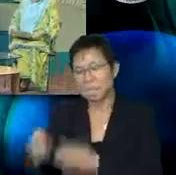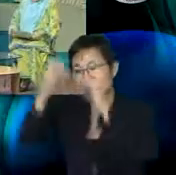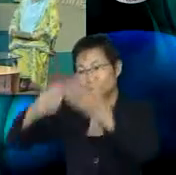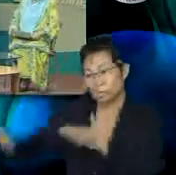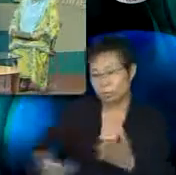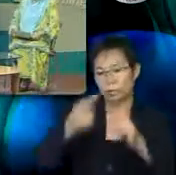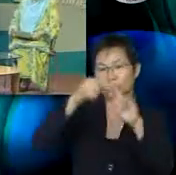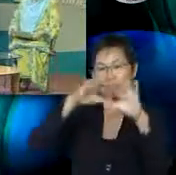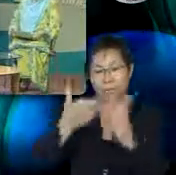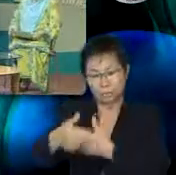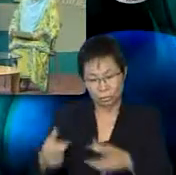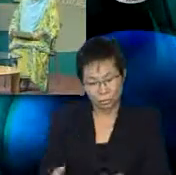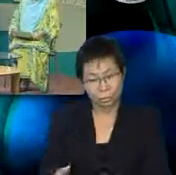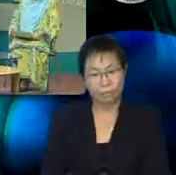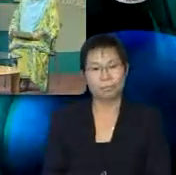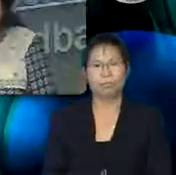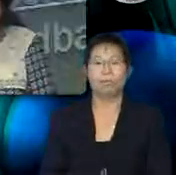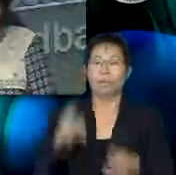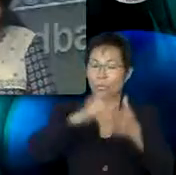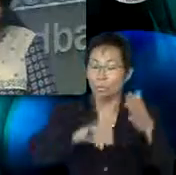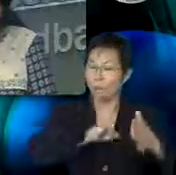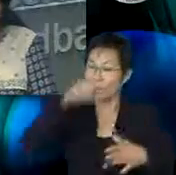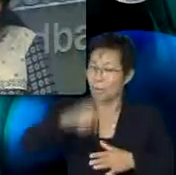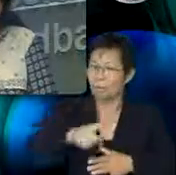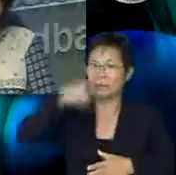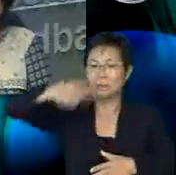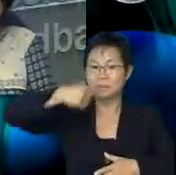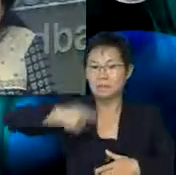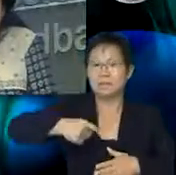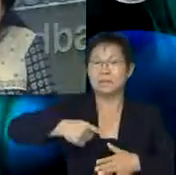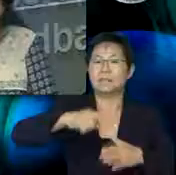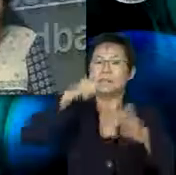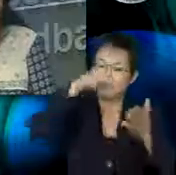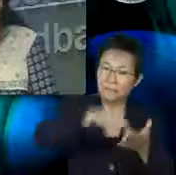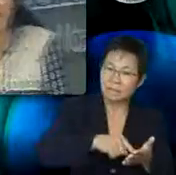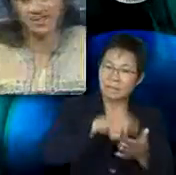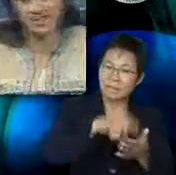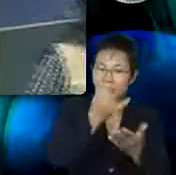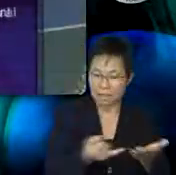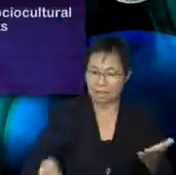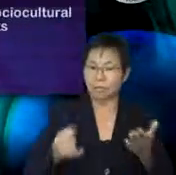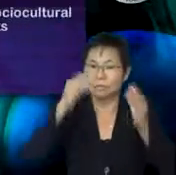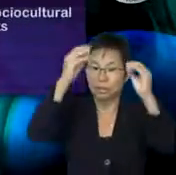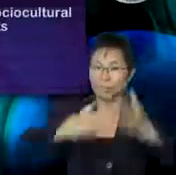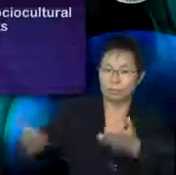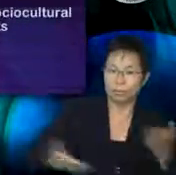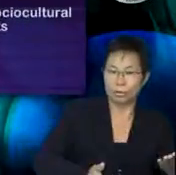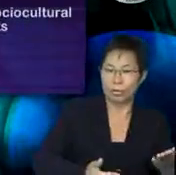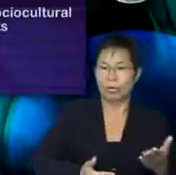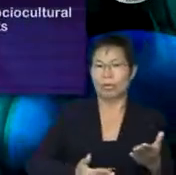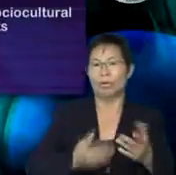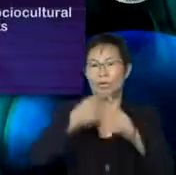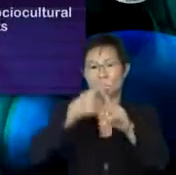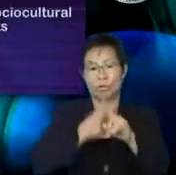has brought to the classroom. What I must also say is that these items that the teacher has brought are